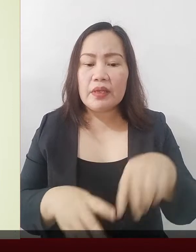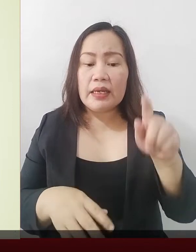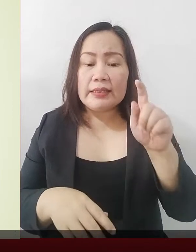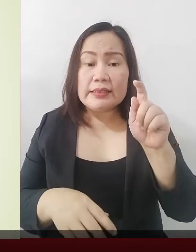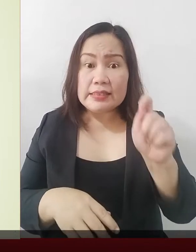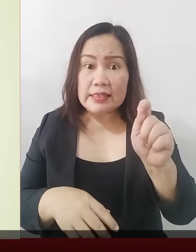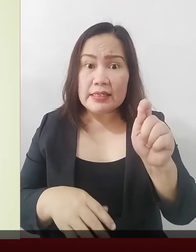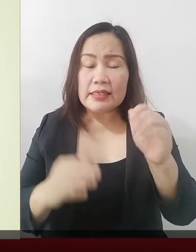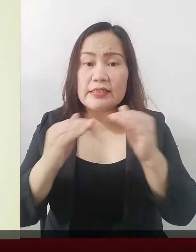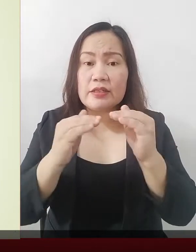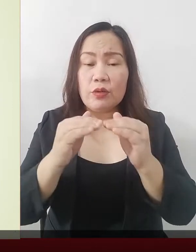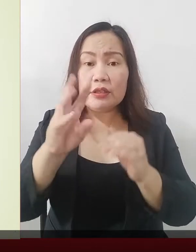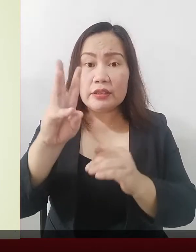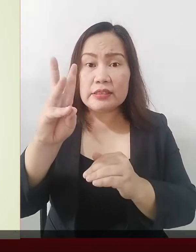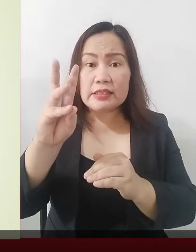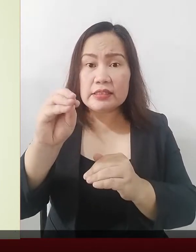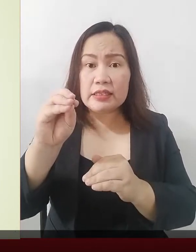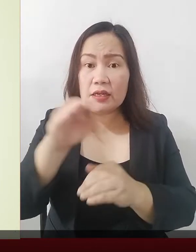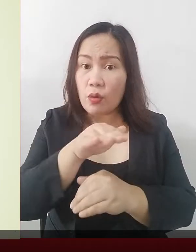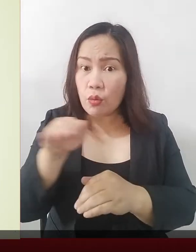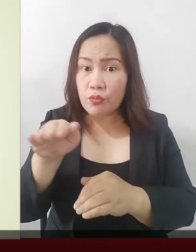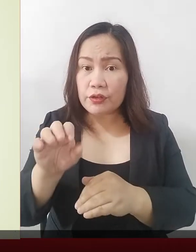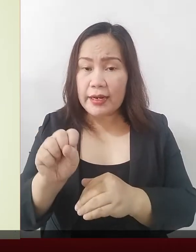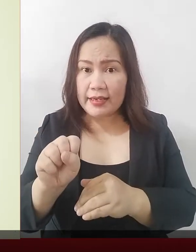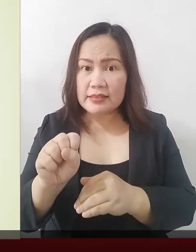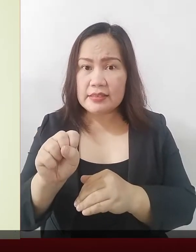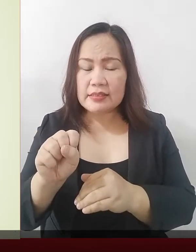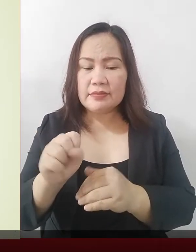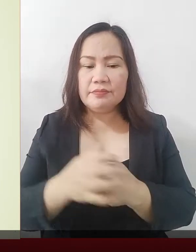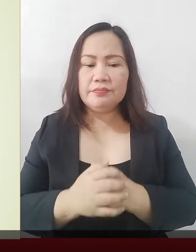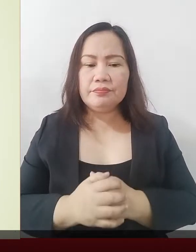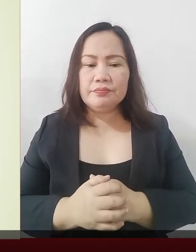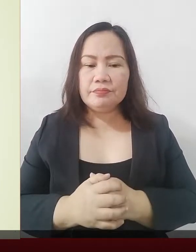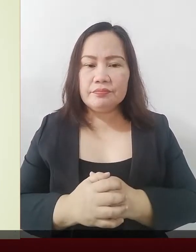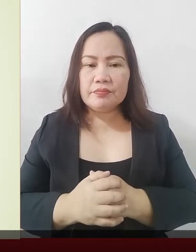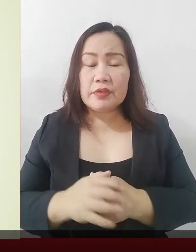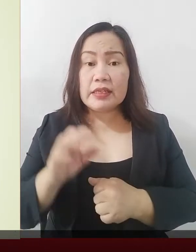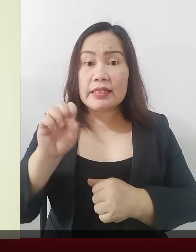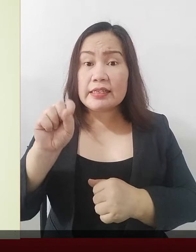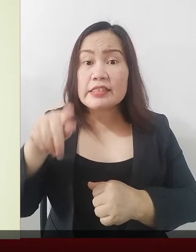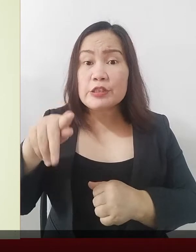or T is equal to 60 over S.